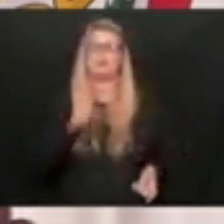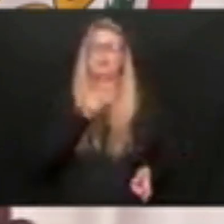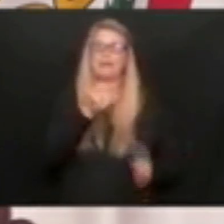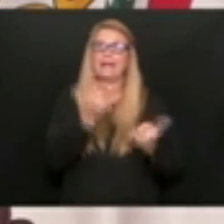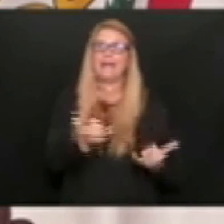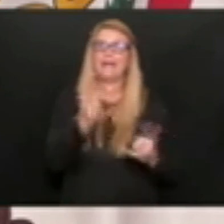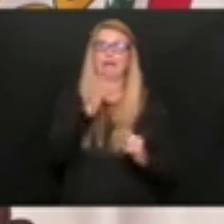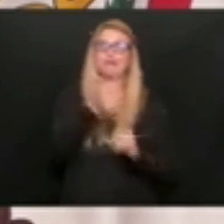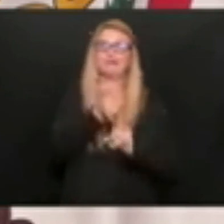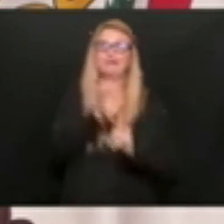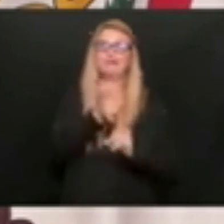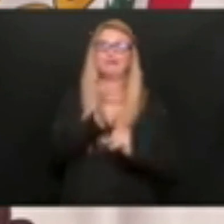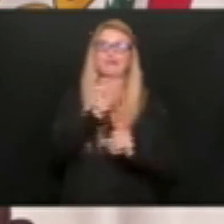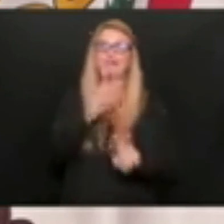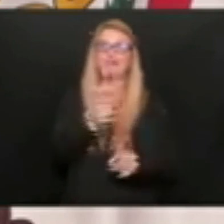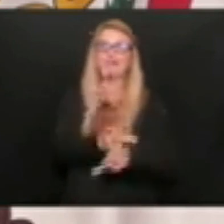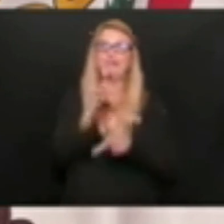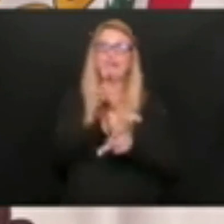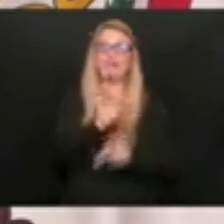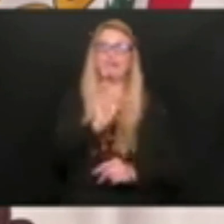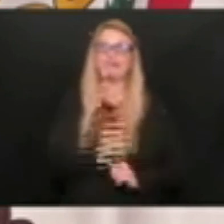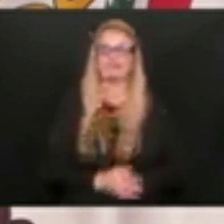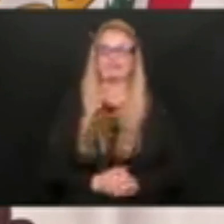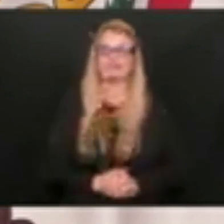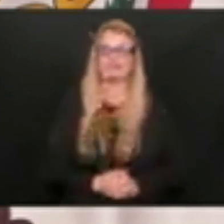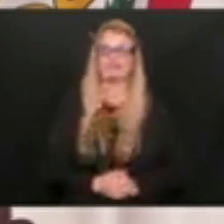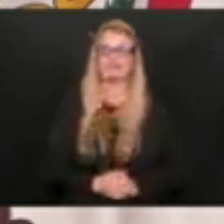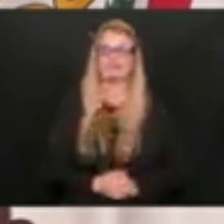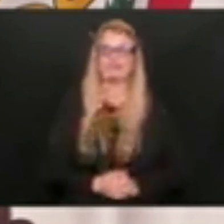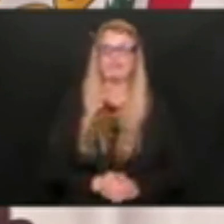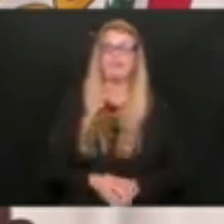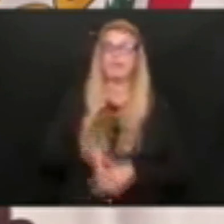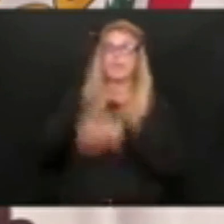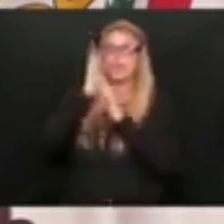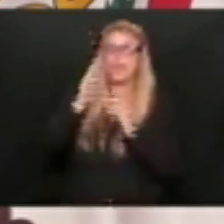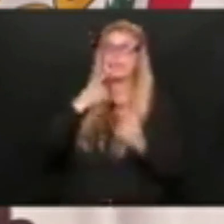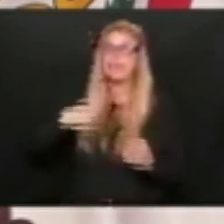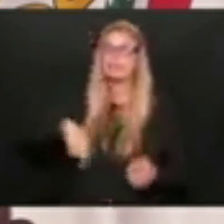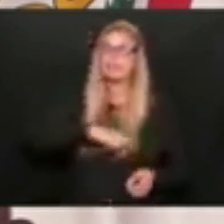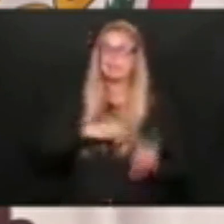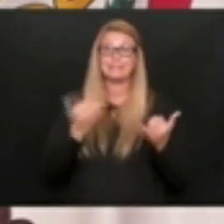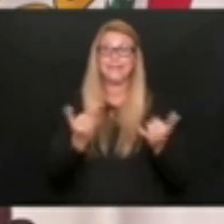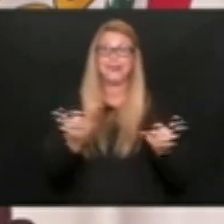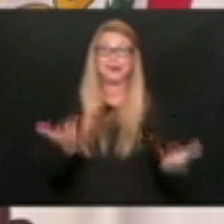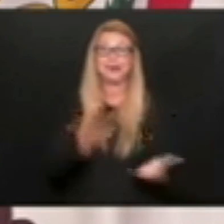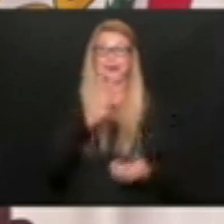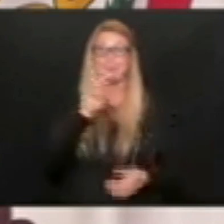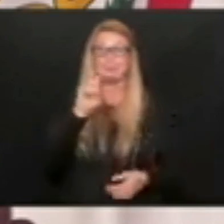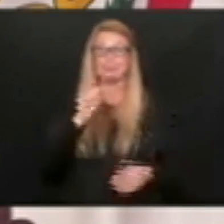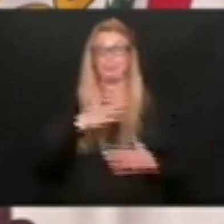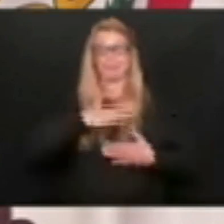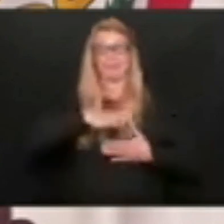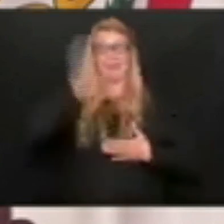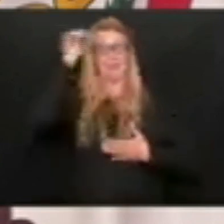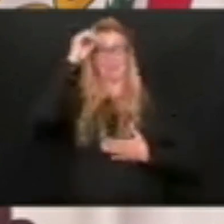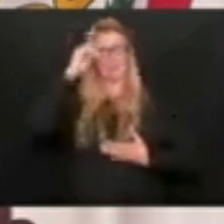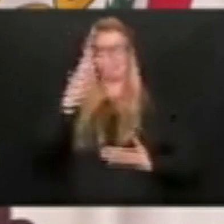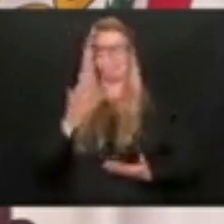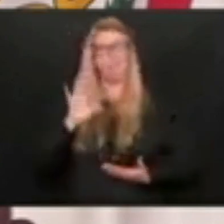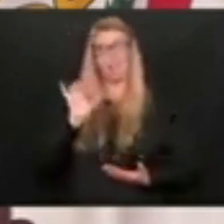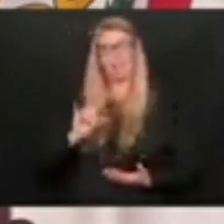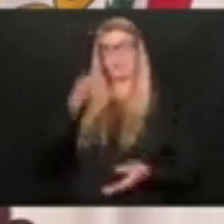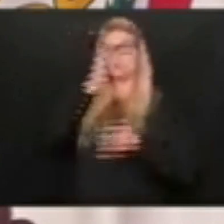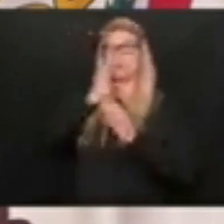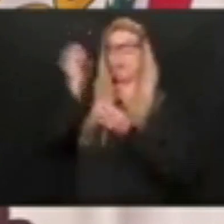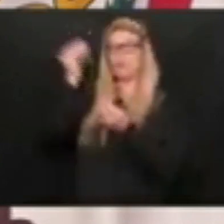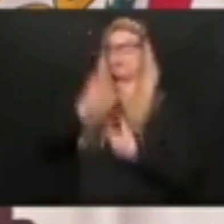something. You got to do something." And that's what he tells us in West Virginia right now, in my opinion at least. That's what he's